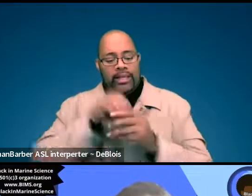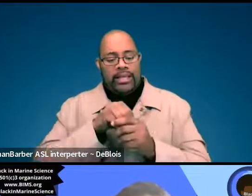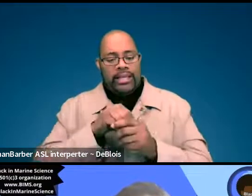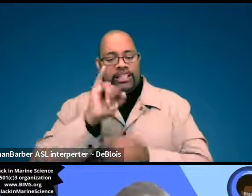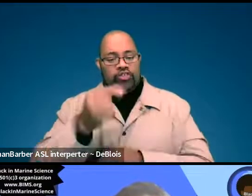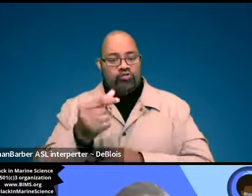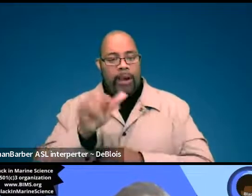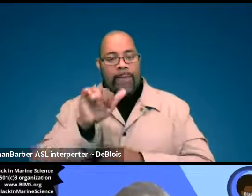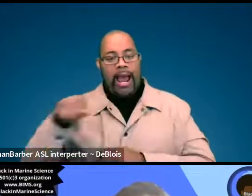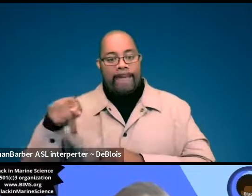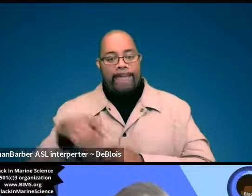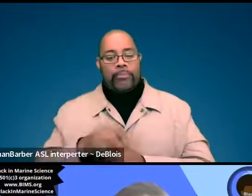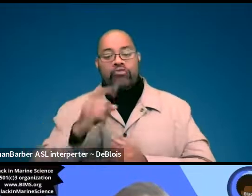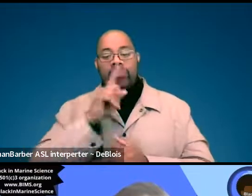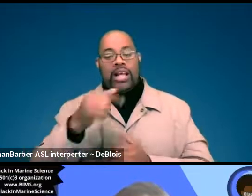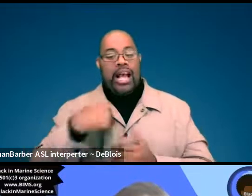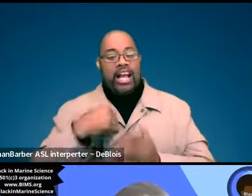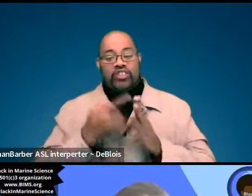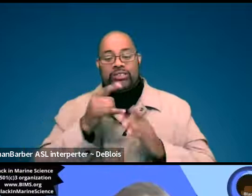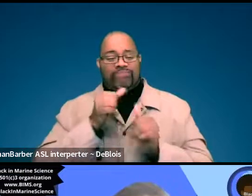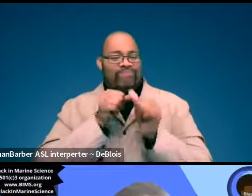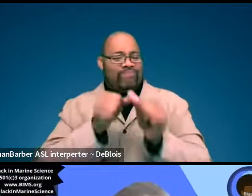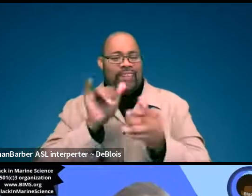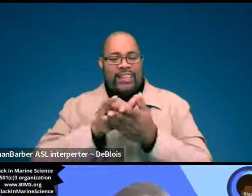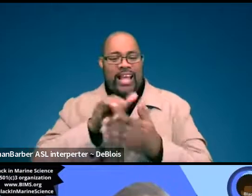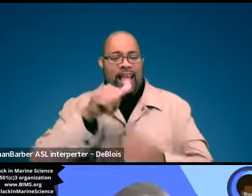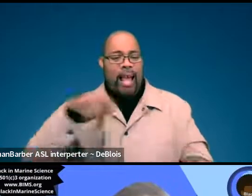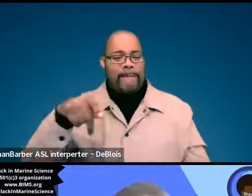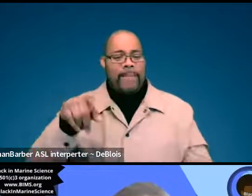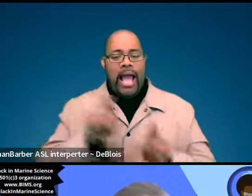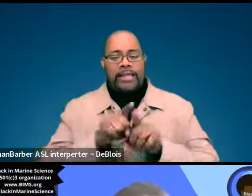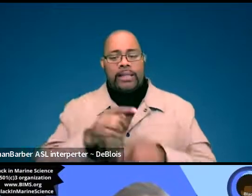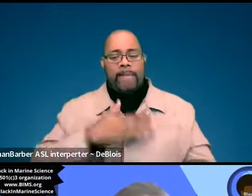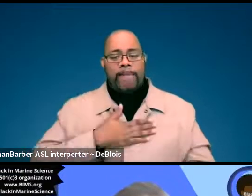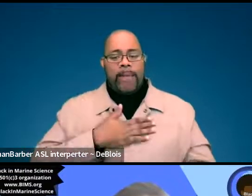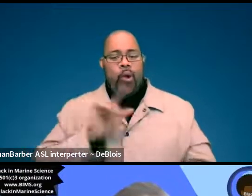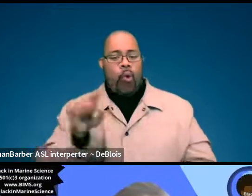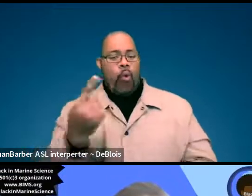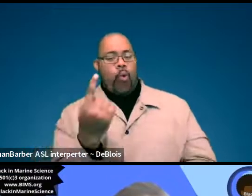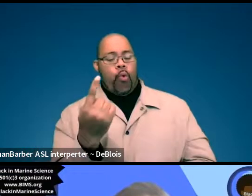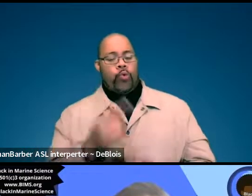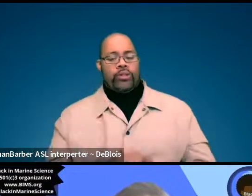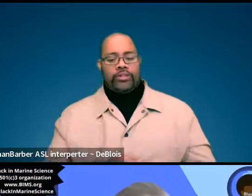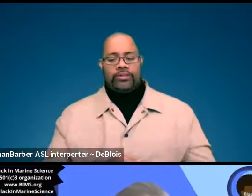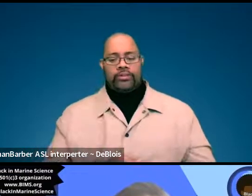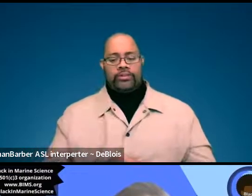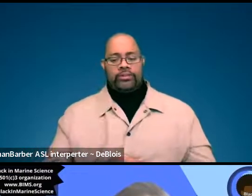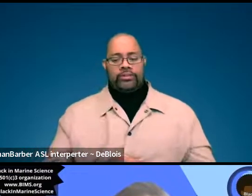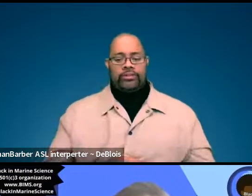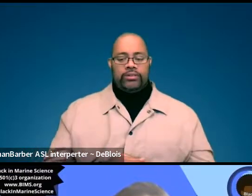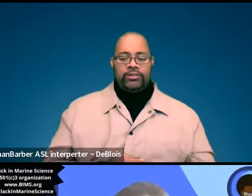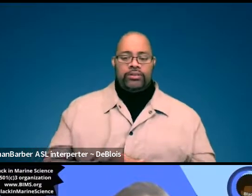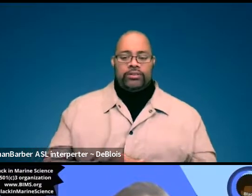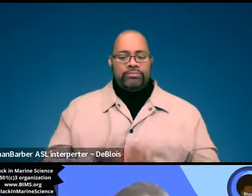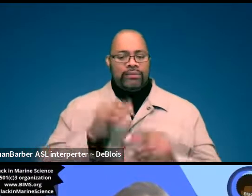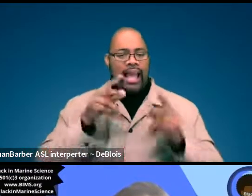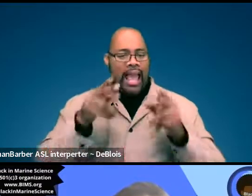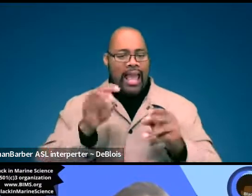Instagram app. And so really I just stick to the app as my sole source of